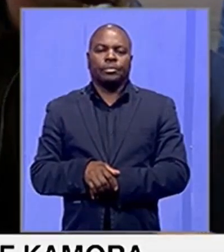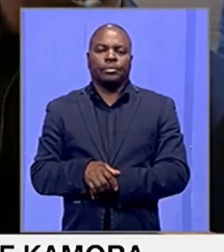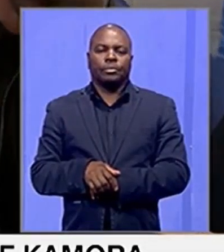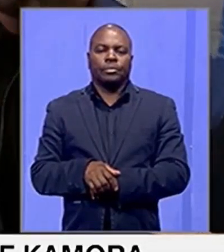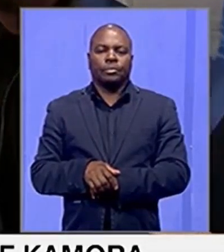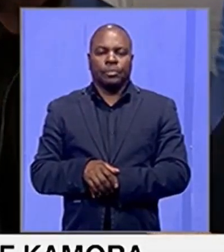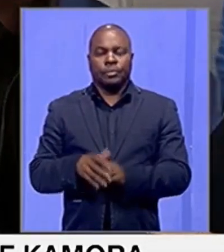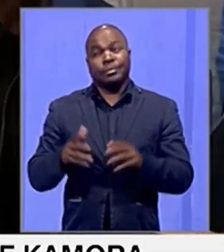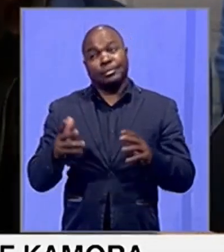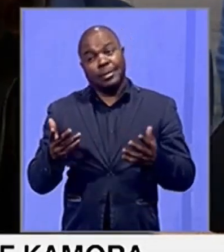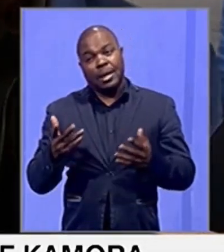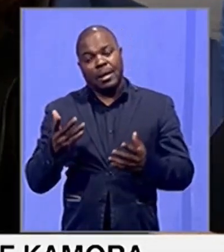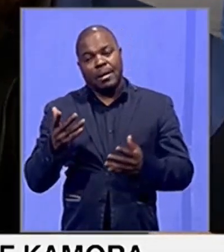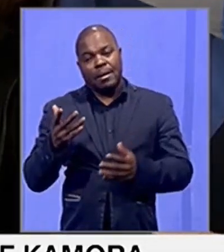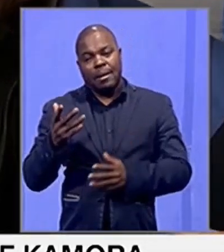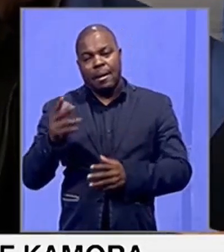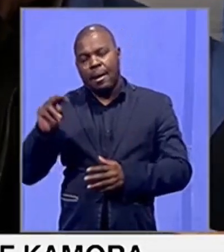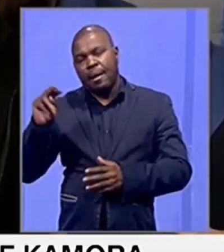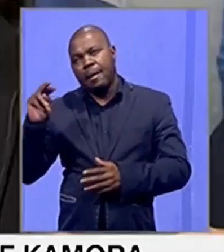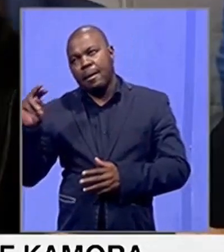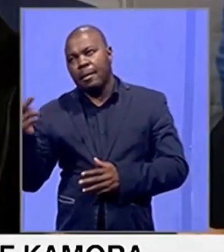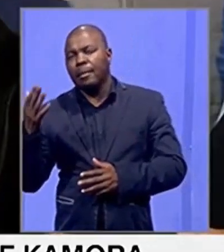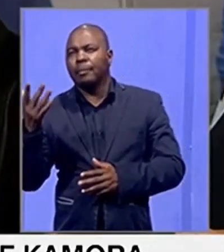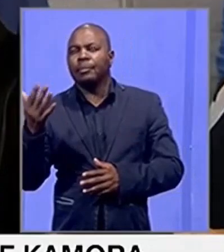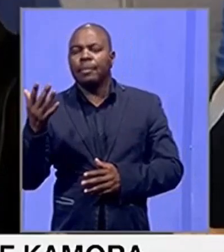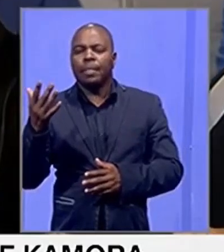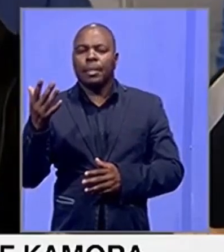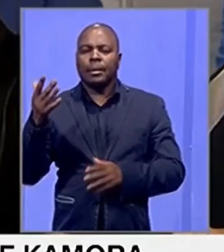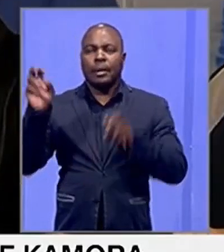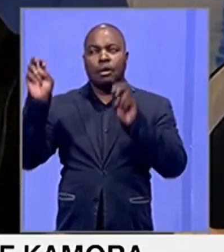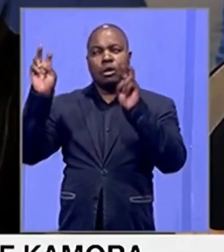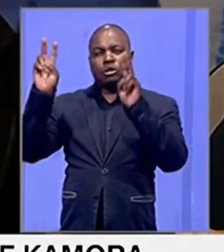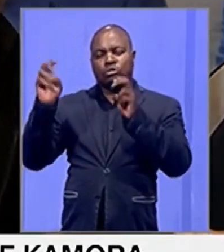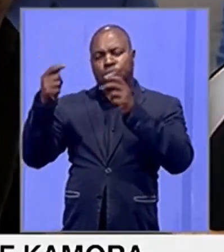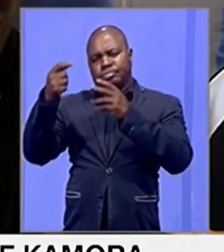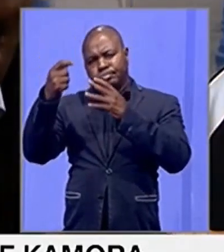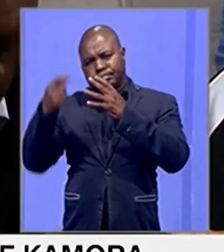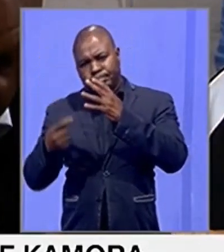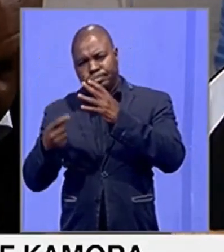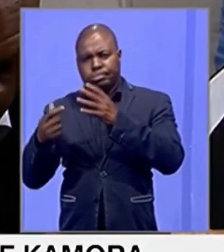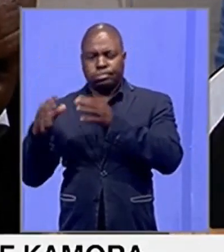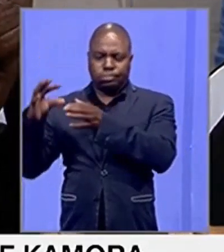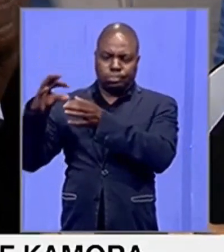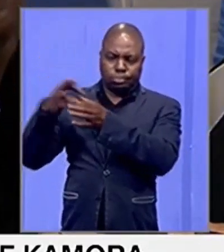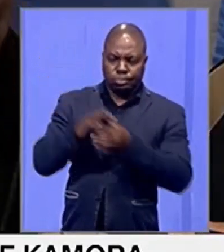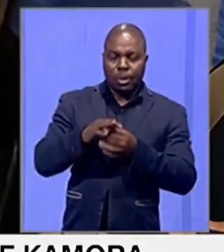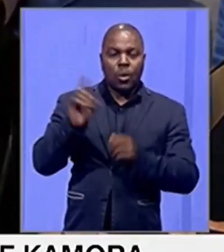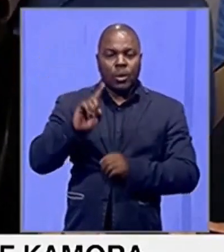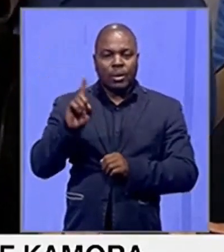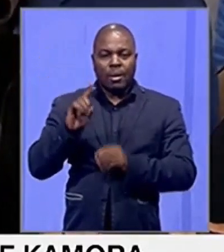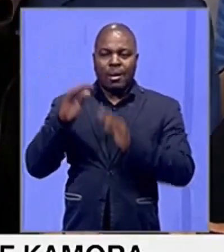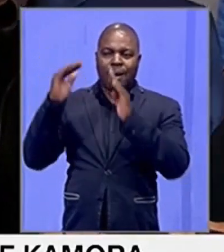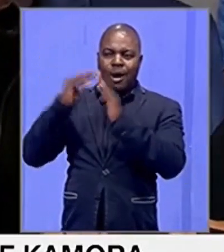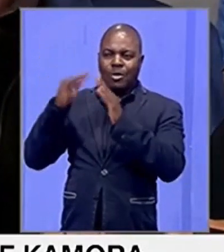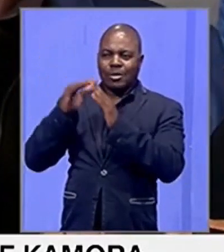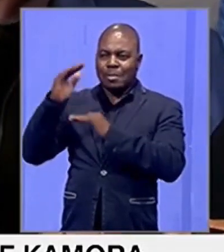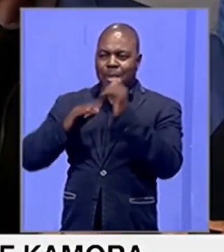In as much as the other pressing matters that are in relation to the housing